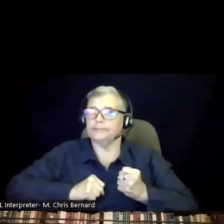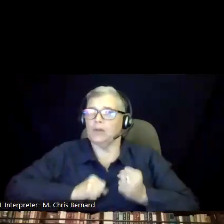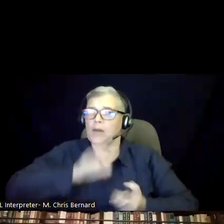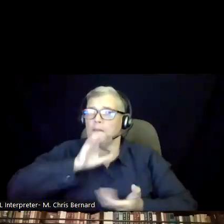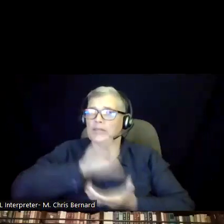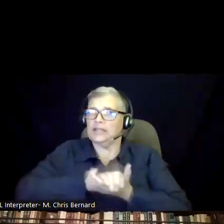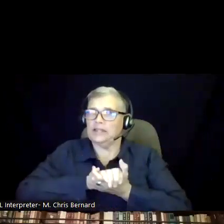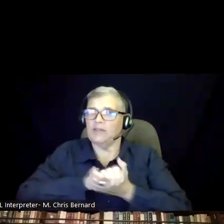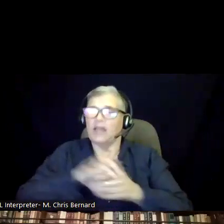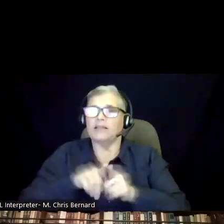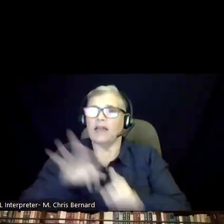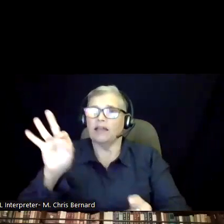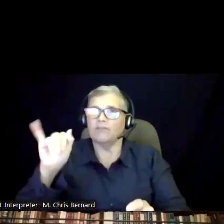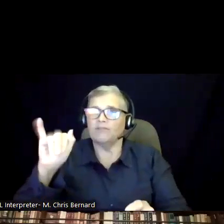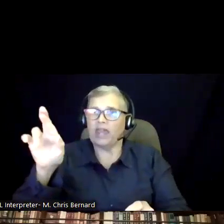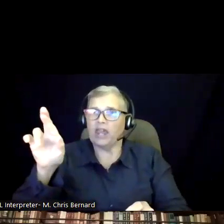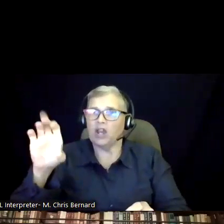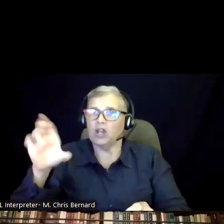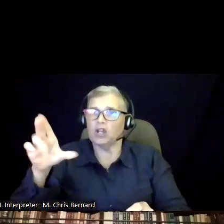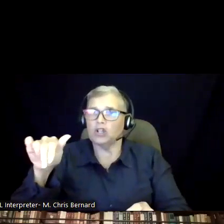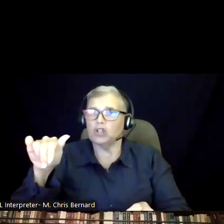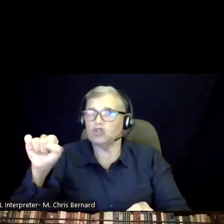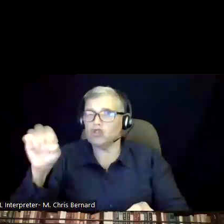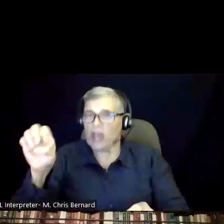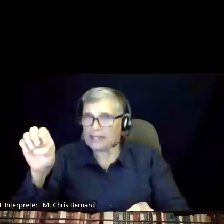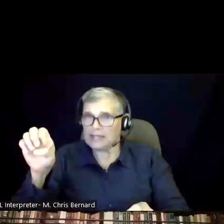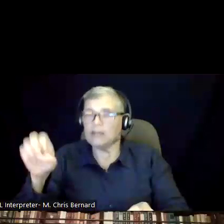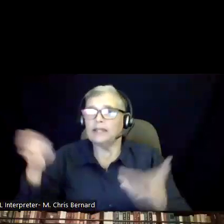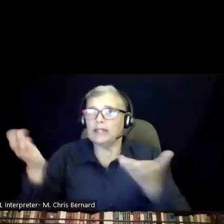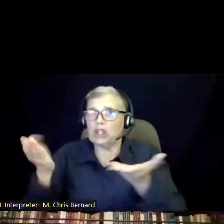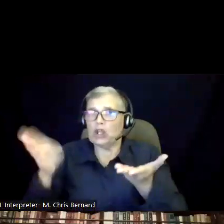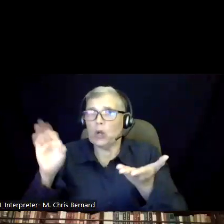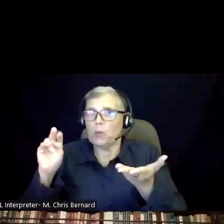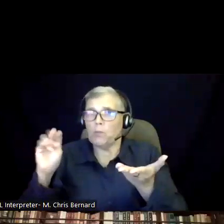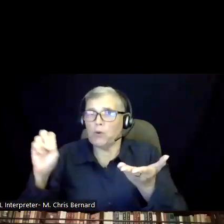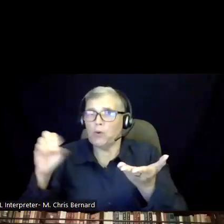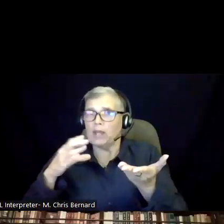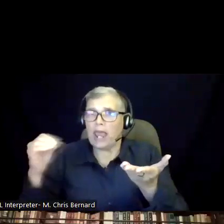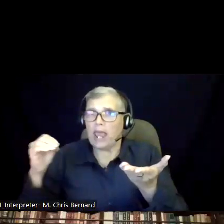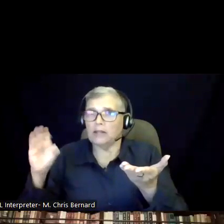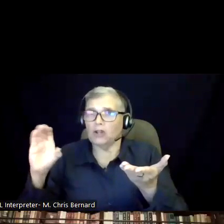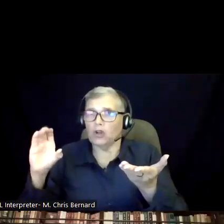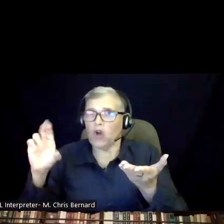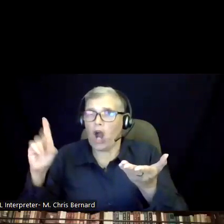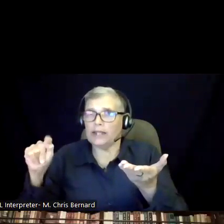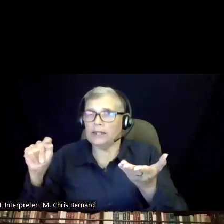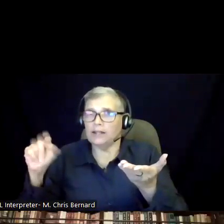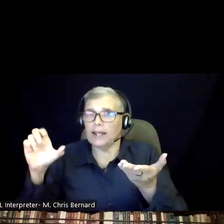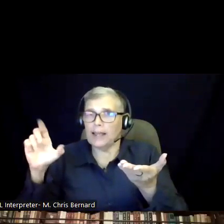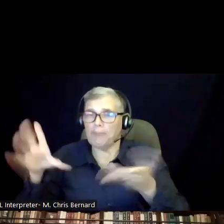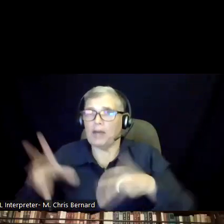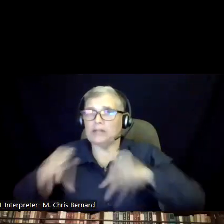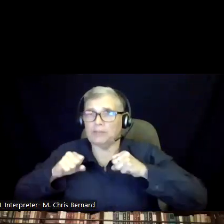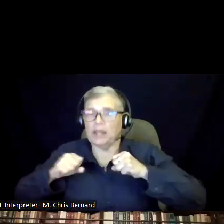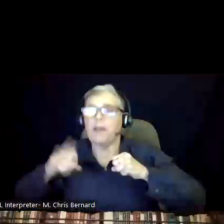constructs, like the fair chase of the Boone and Crockett Club, and that which has been adopted by the Wild Sheep Foundation. Number 5,